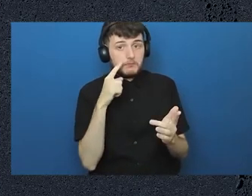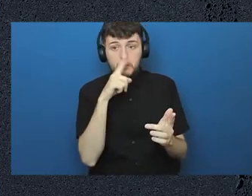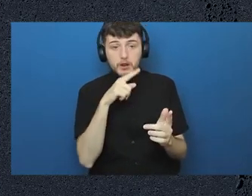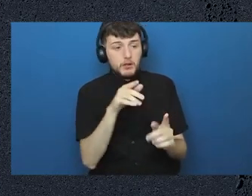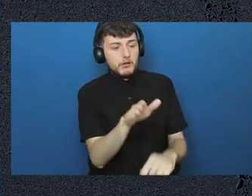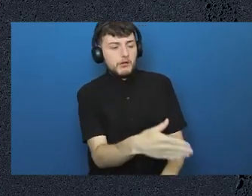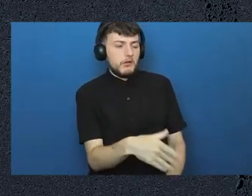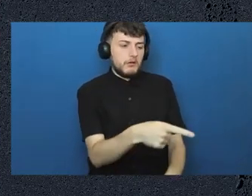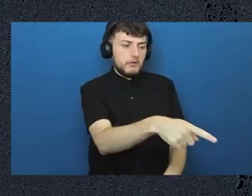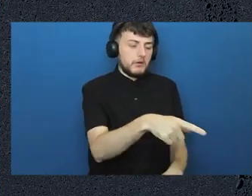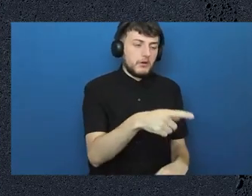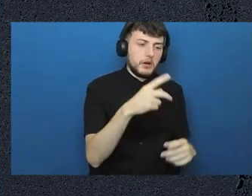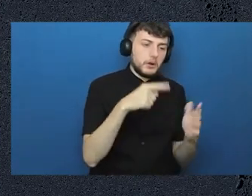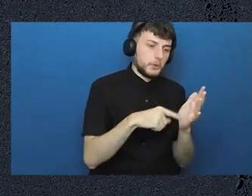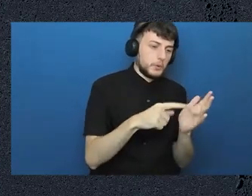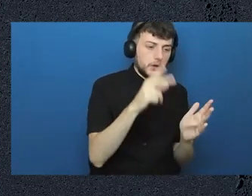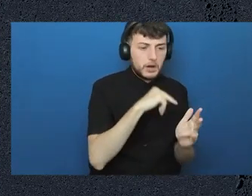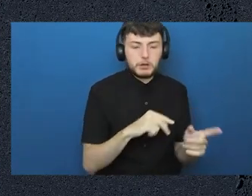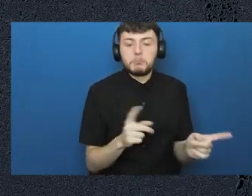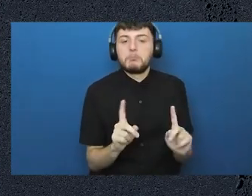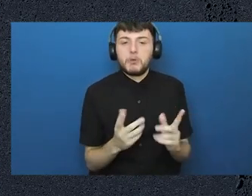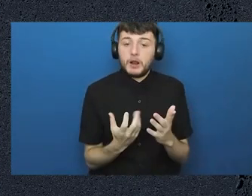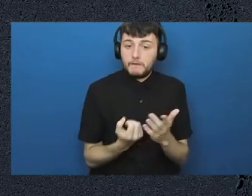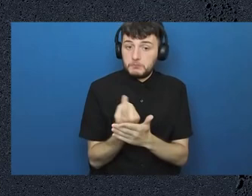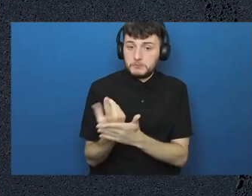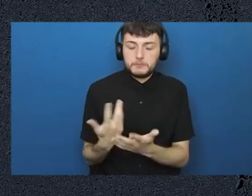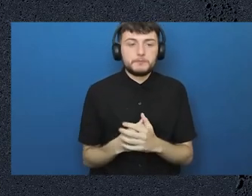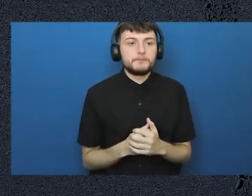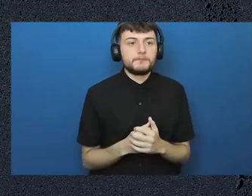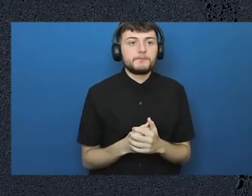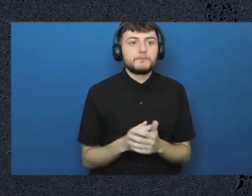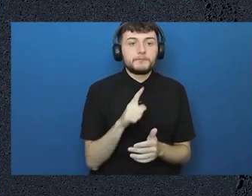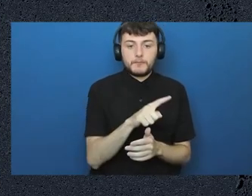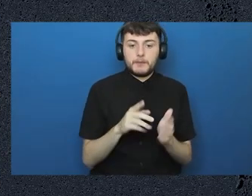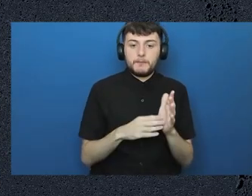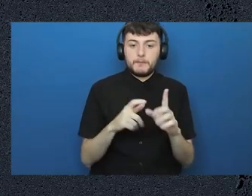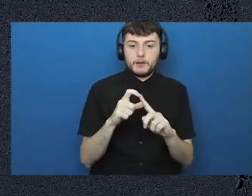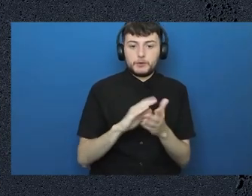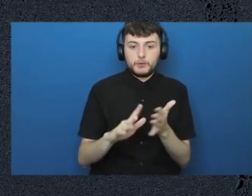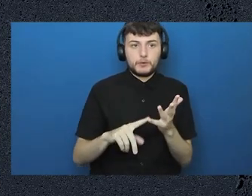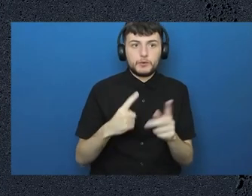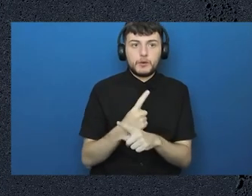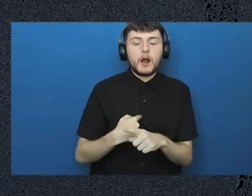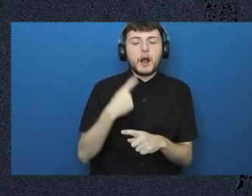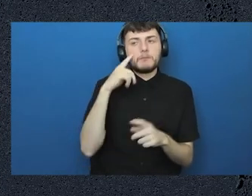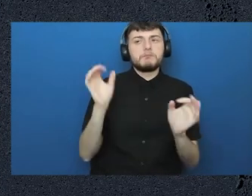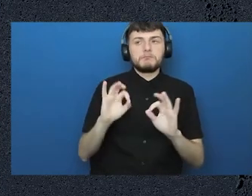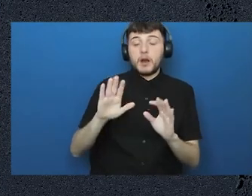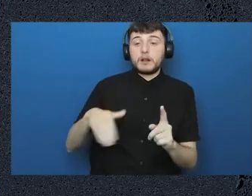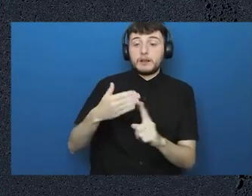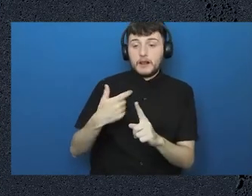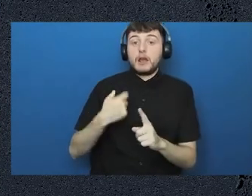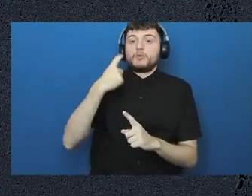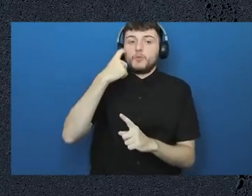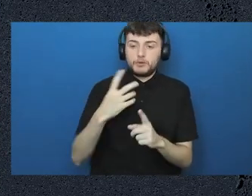I think so. And funnily enough, I don't think I copped it until I actually attempted to become a leader. So funnily enough,